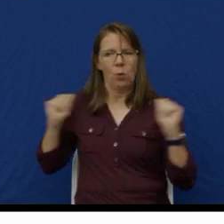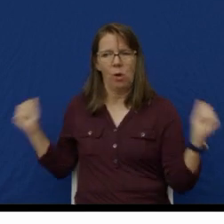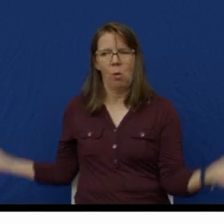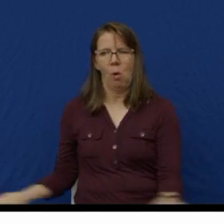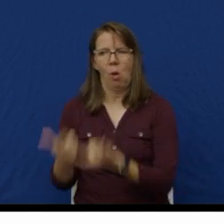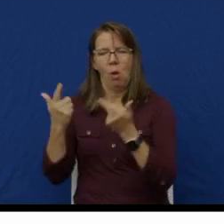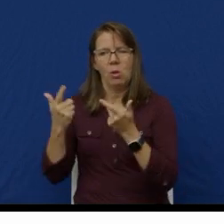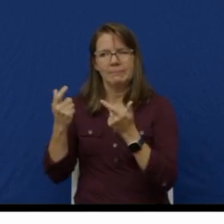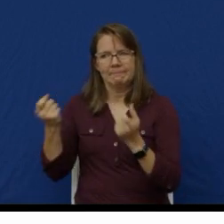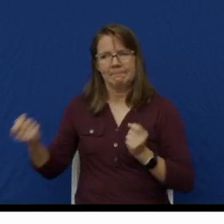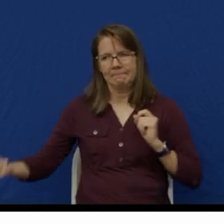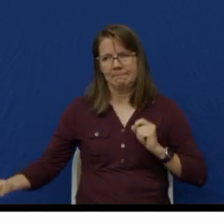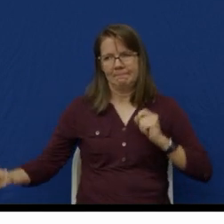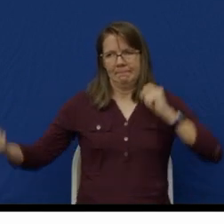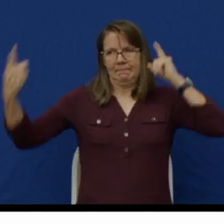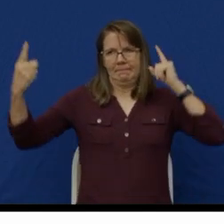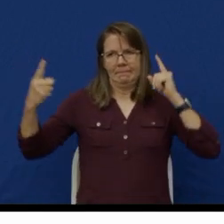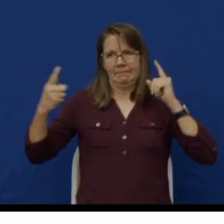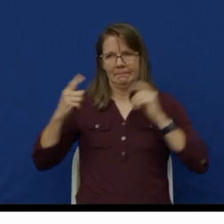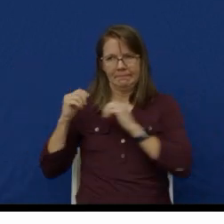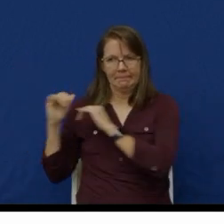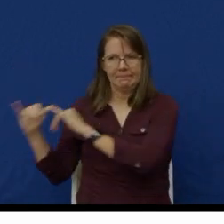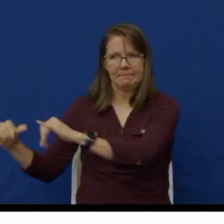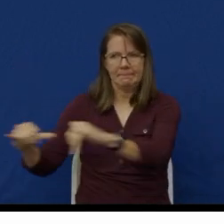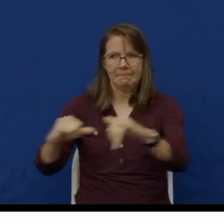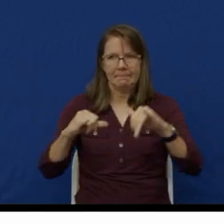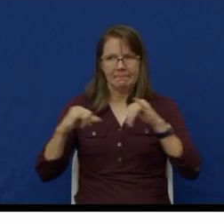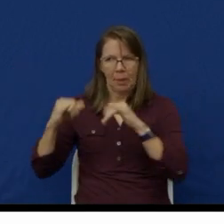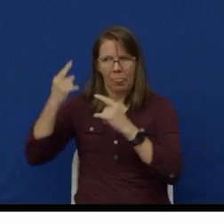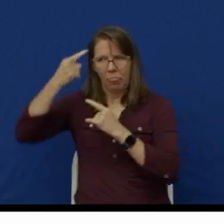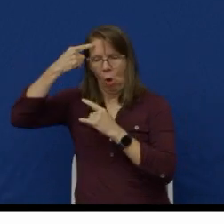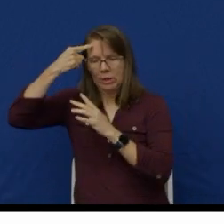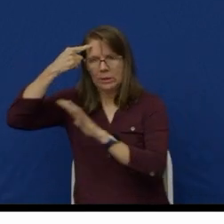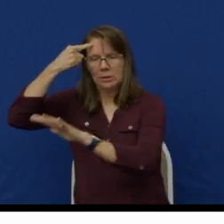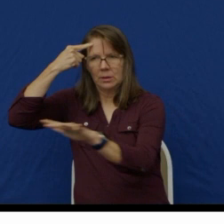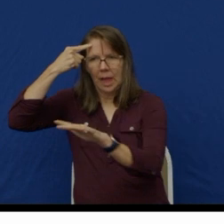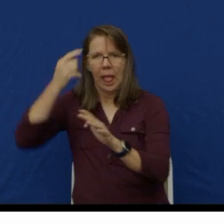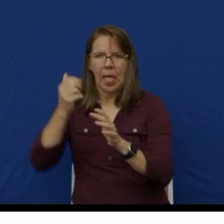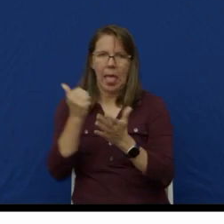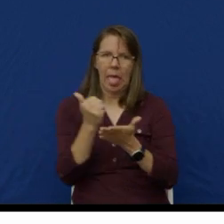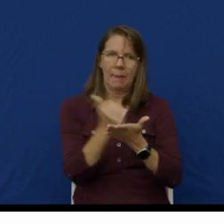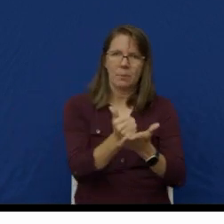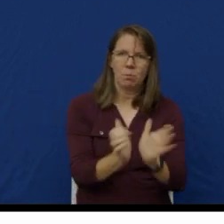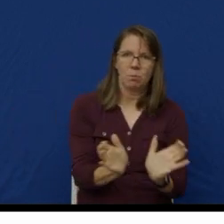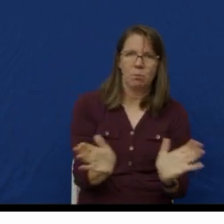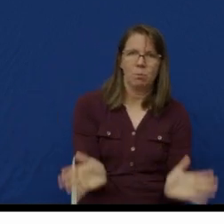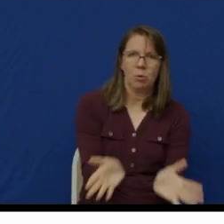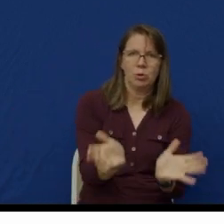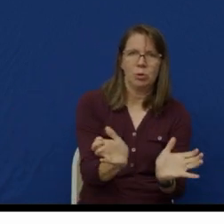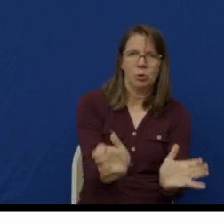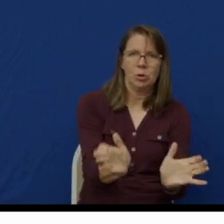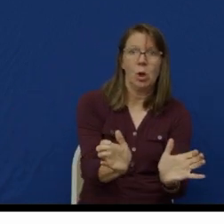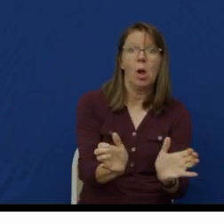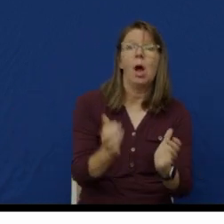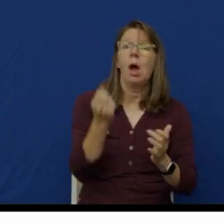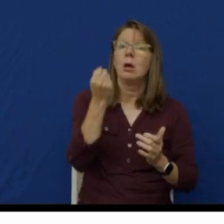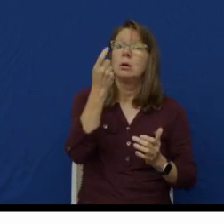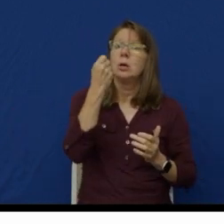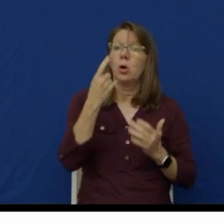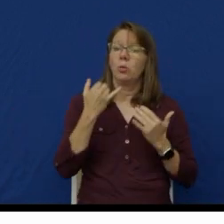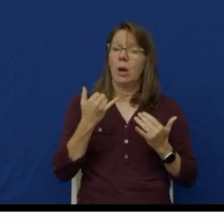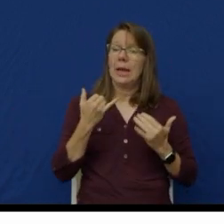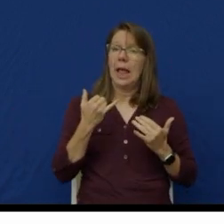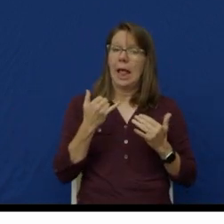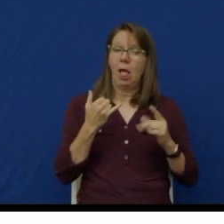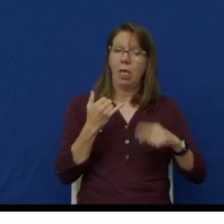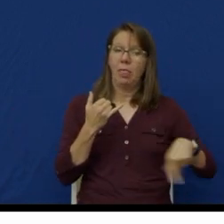can make a real concerted effort to push a couple of those. They are sitting on a really record surplus right now, so